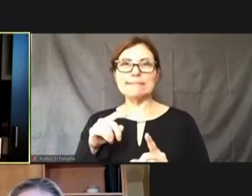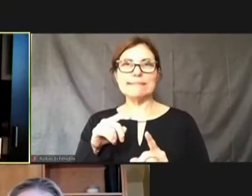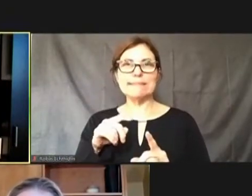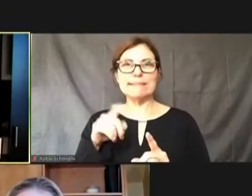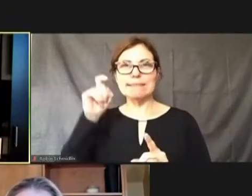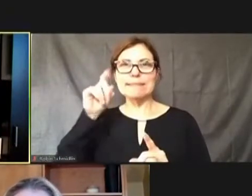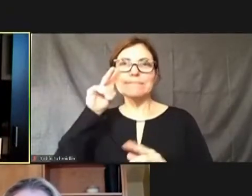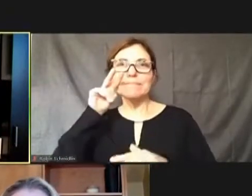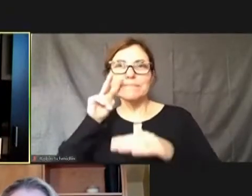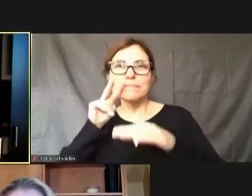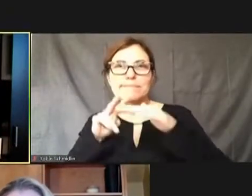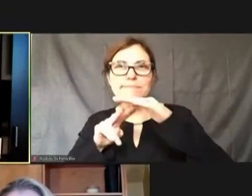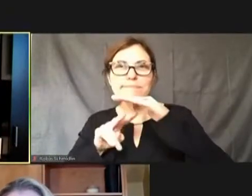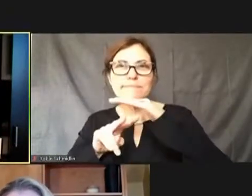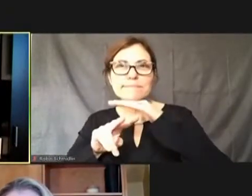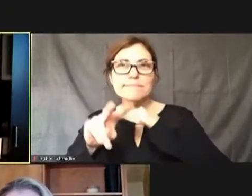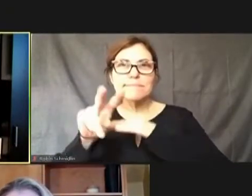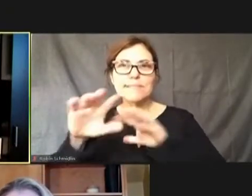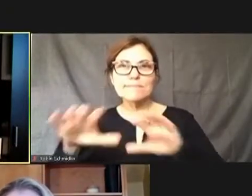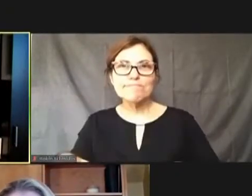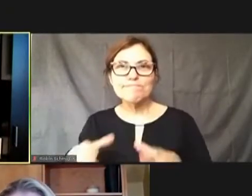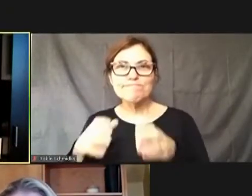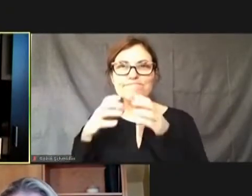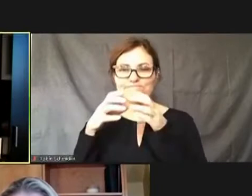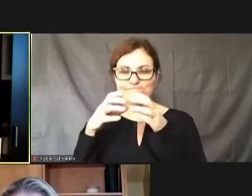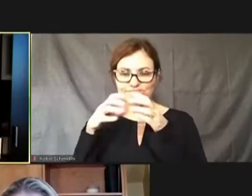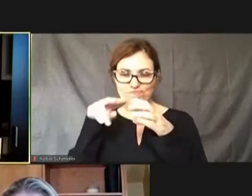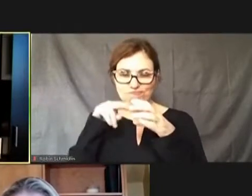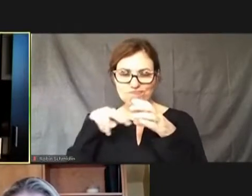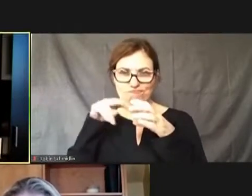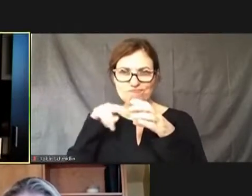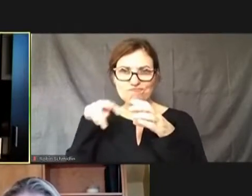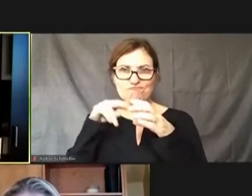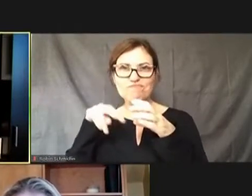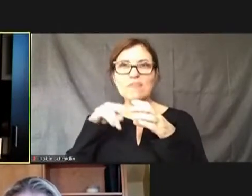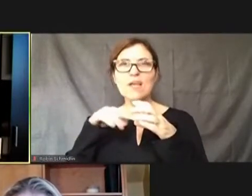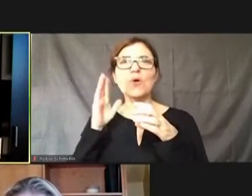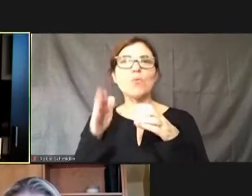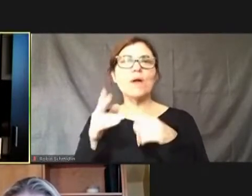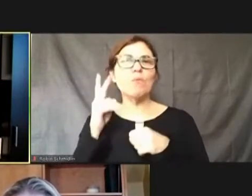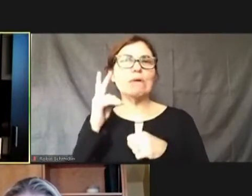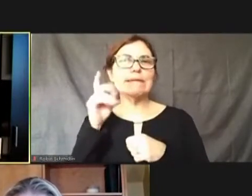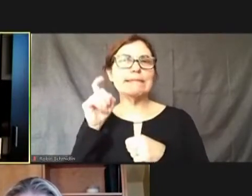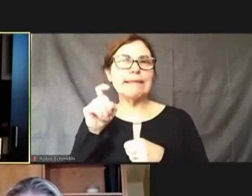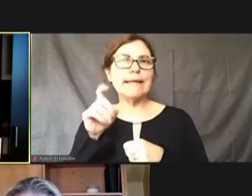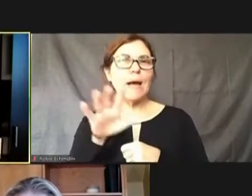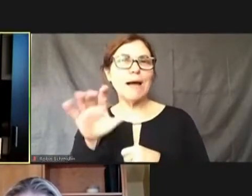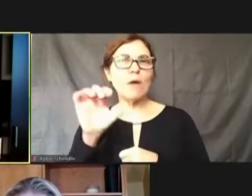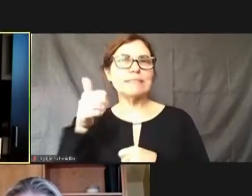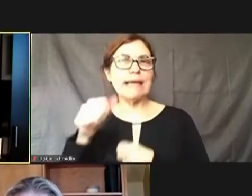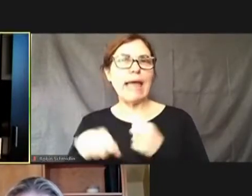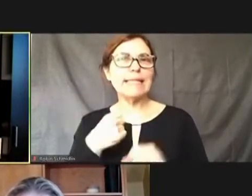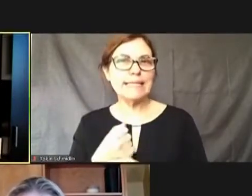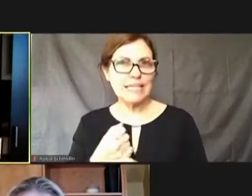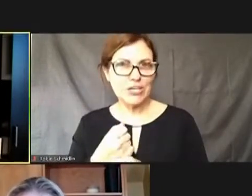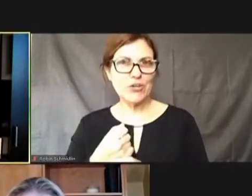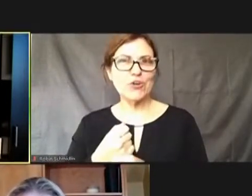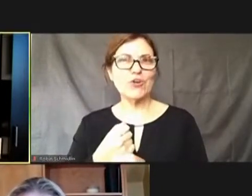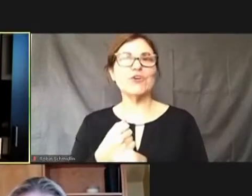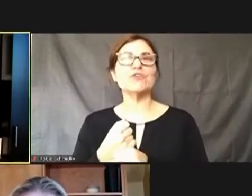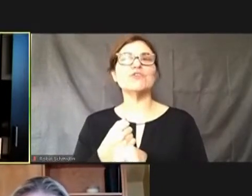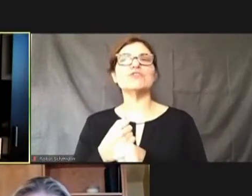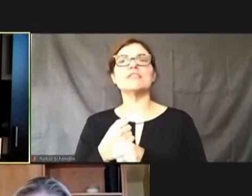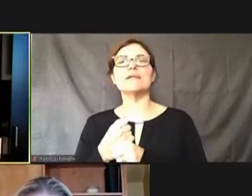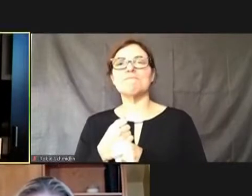think we will need about 10 years to catch up on really what we would